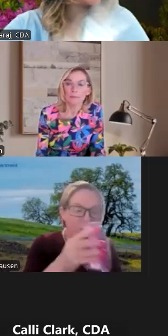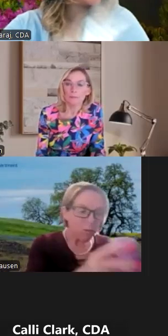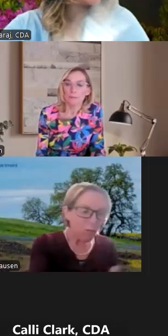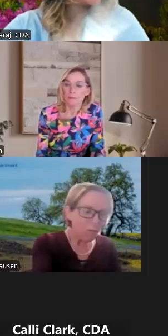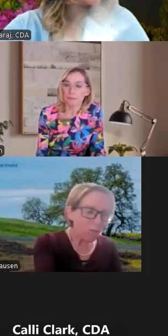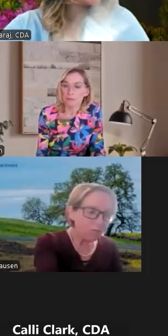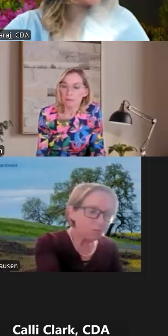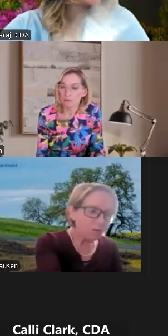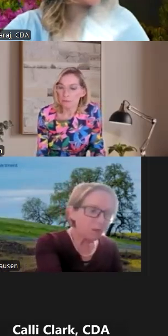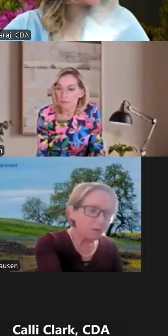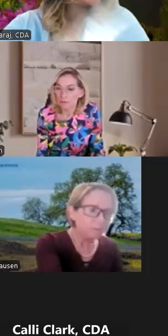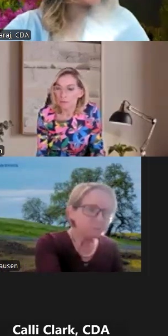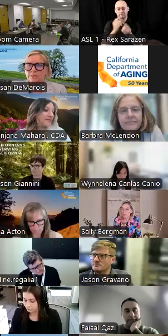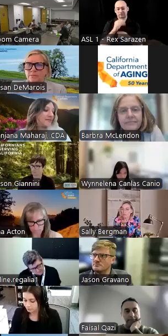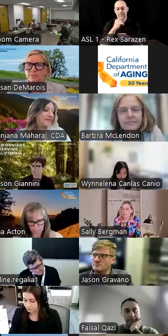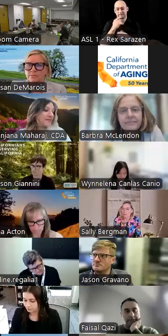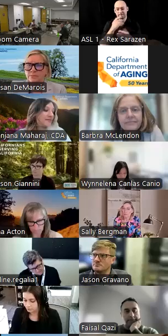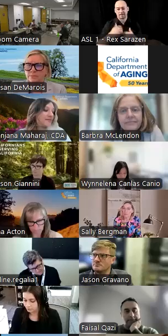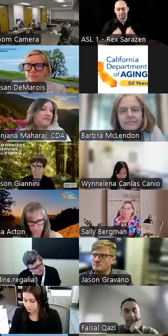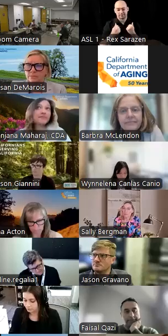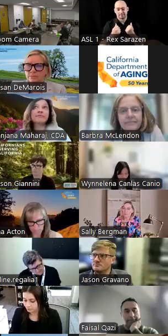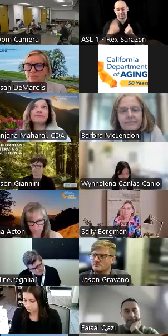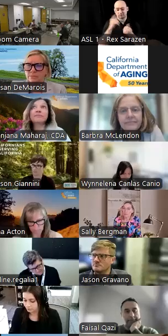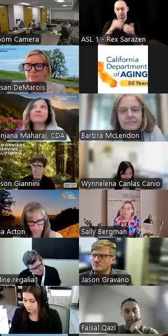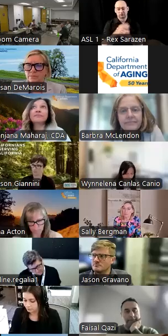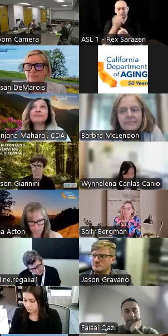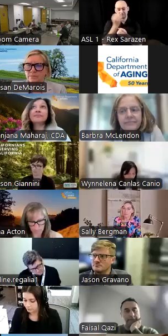California Department of Public Health for some updates.